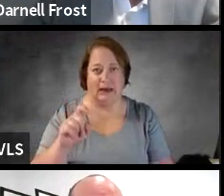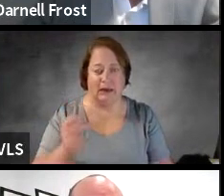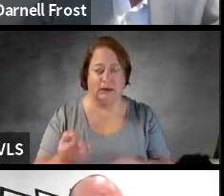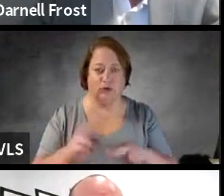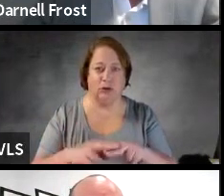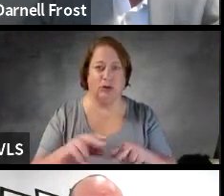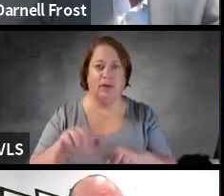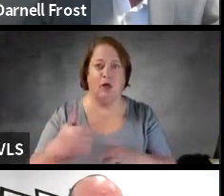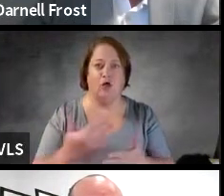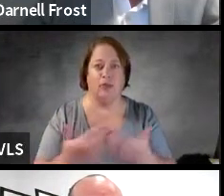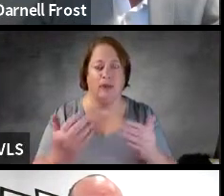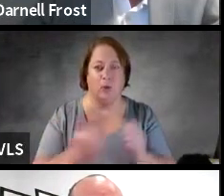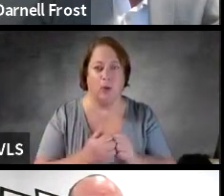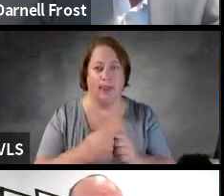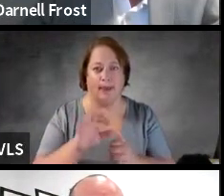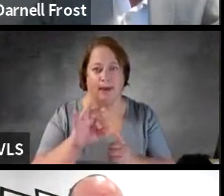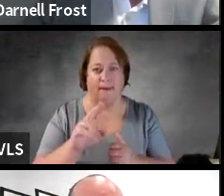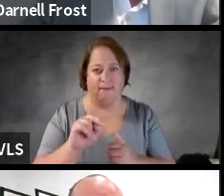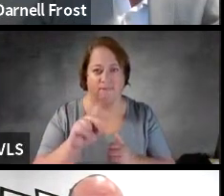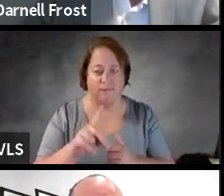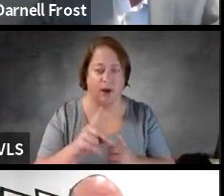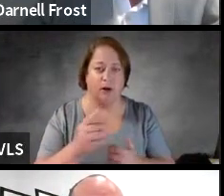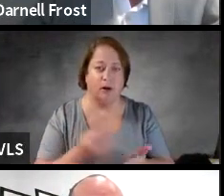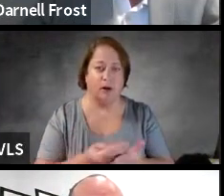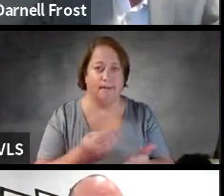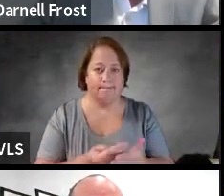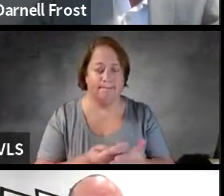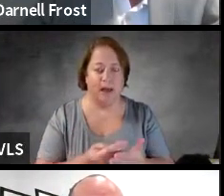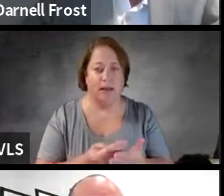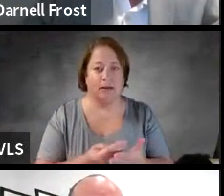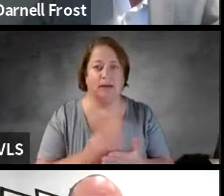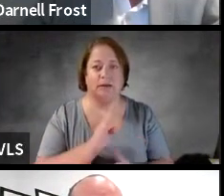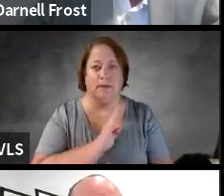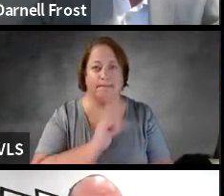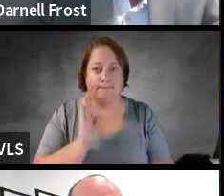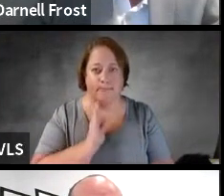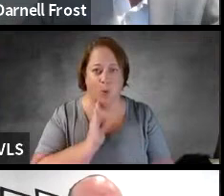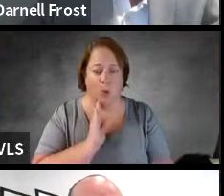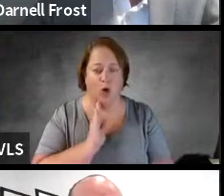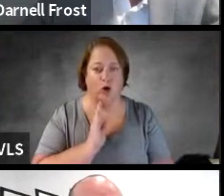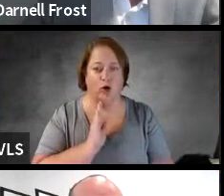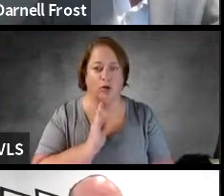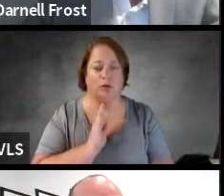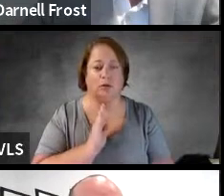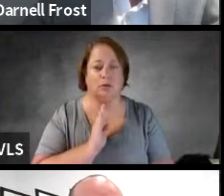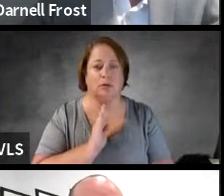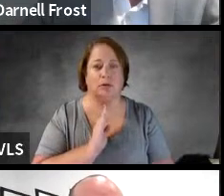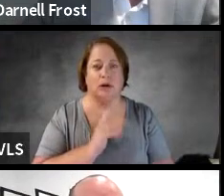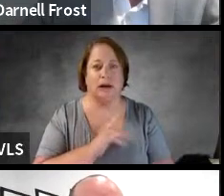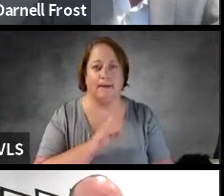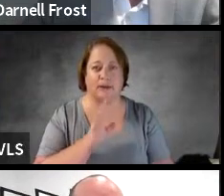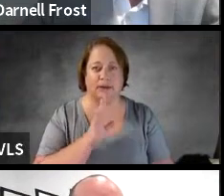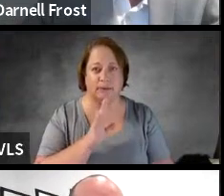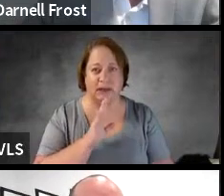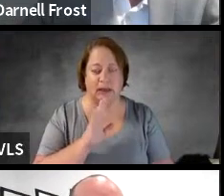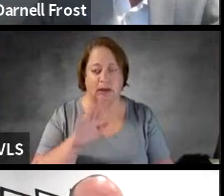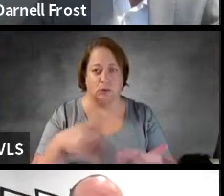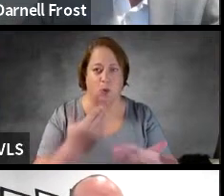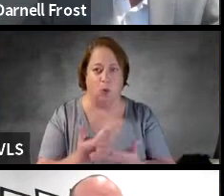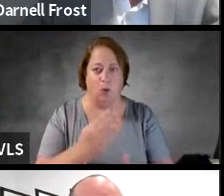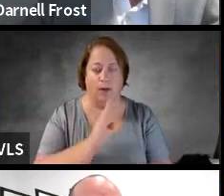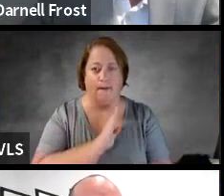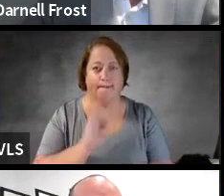thing with the fund balance is, as a board, and I'm speaking as a whole board